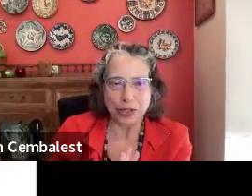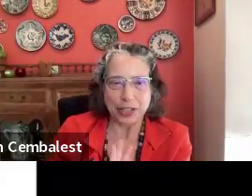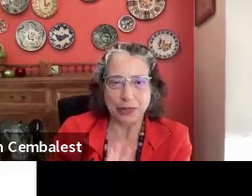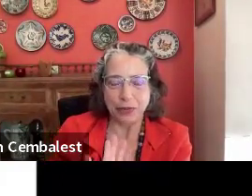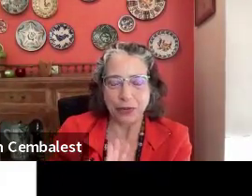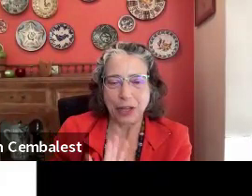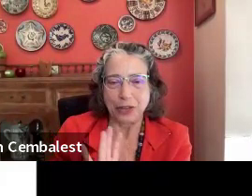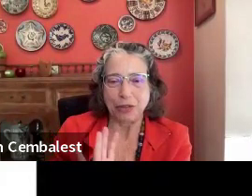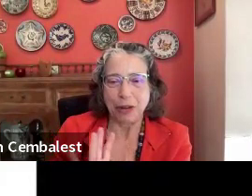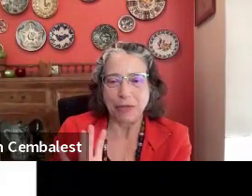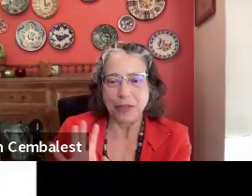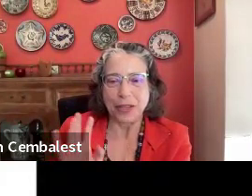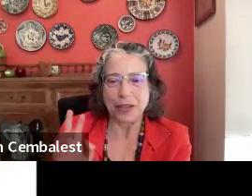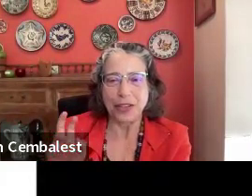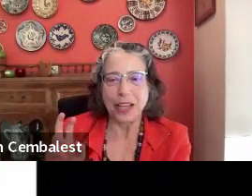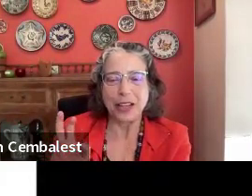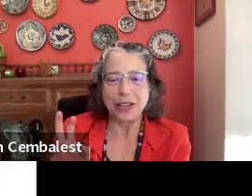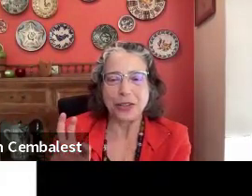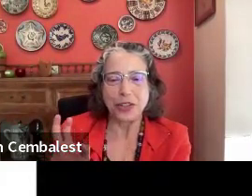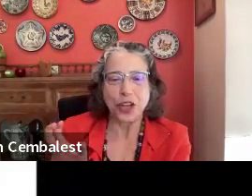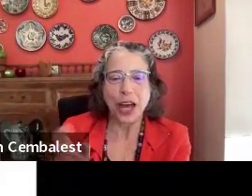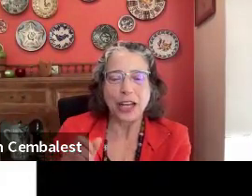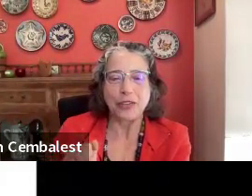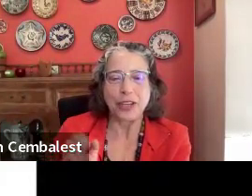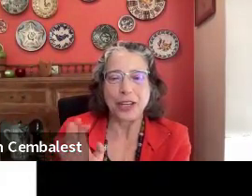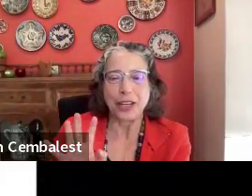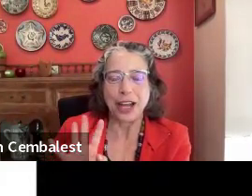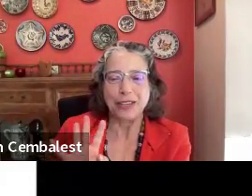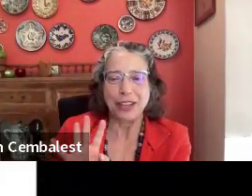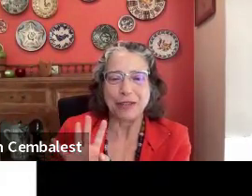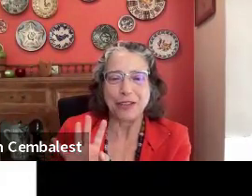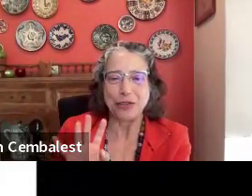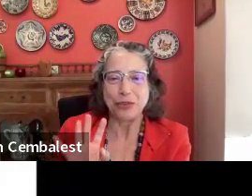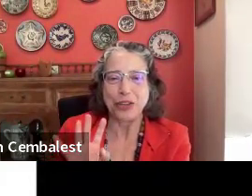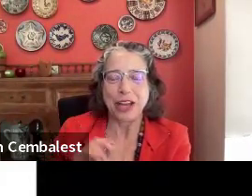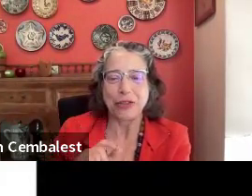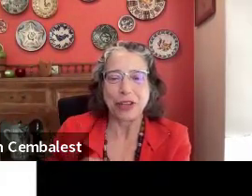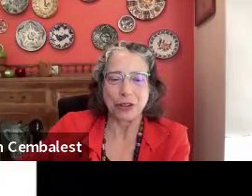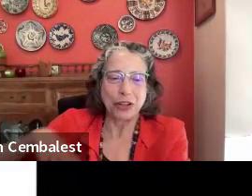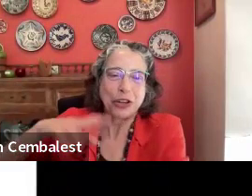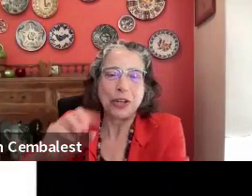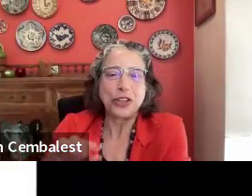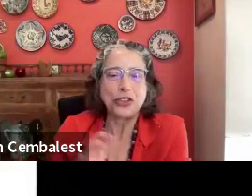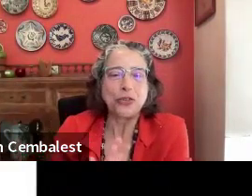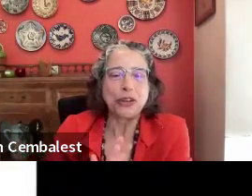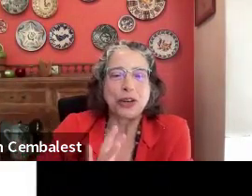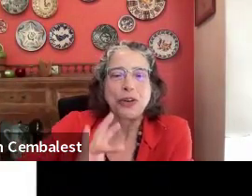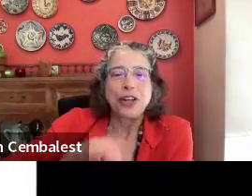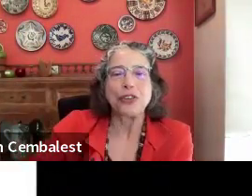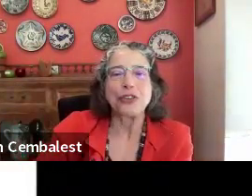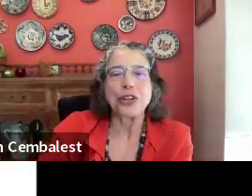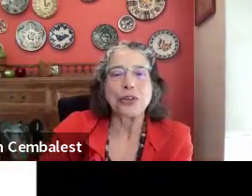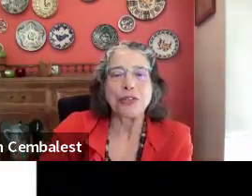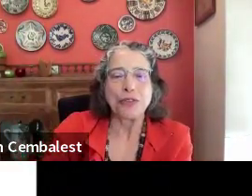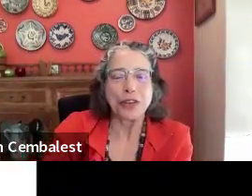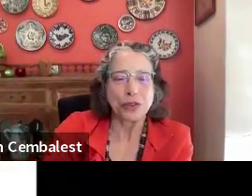more successful Instagram feeds is this kind of, again, a kind of like a visual diary. You're going to go in the studio,